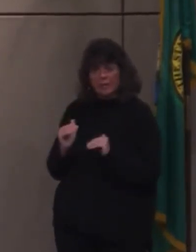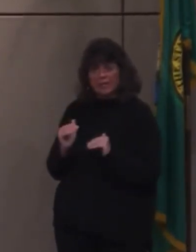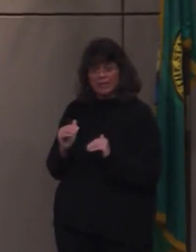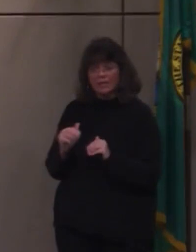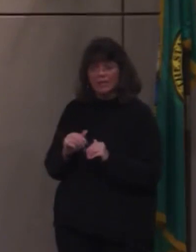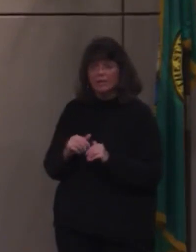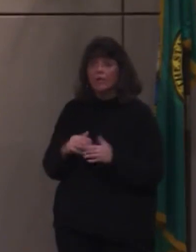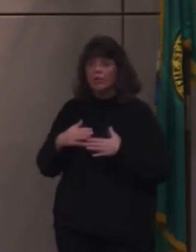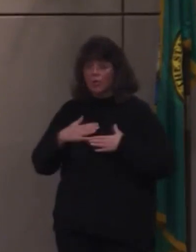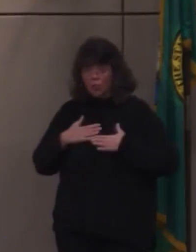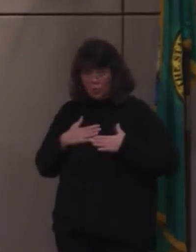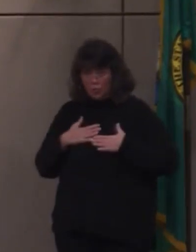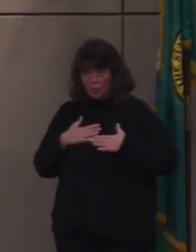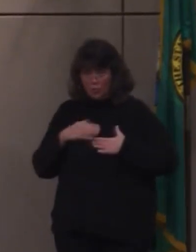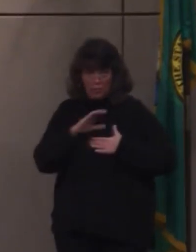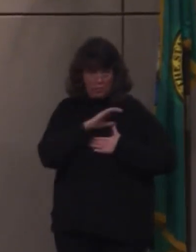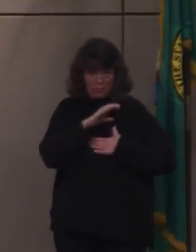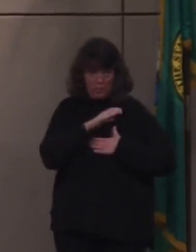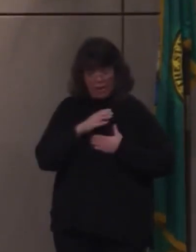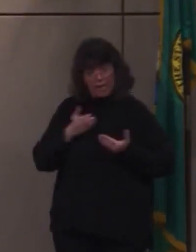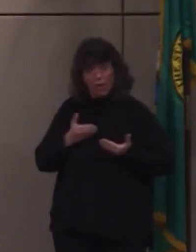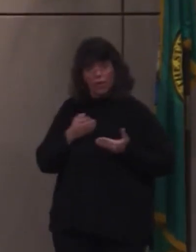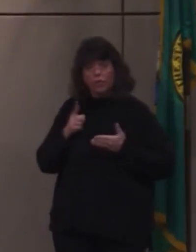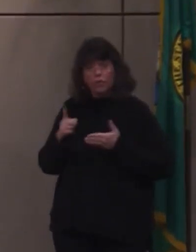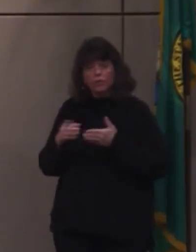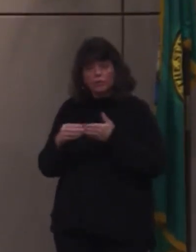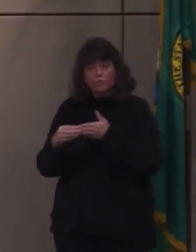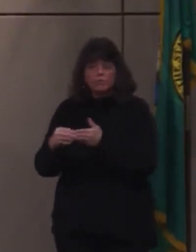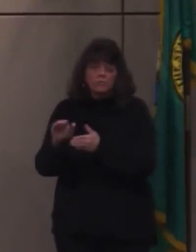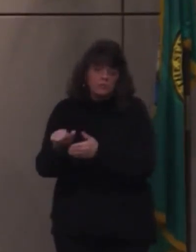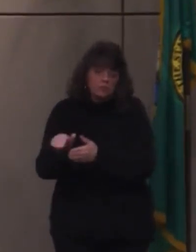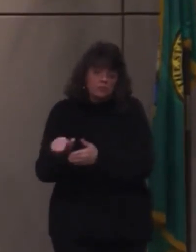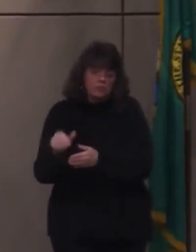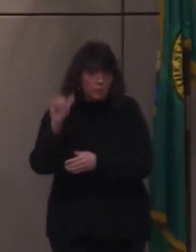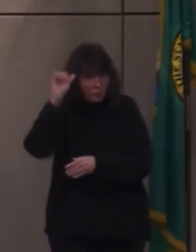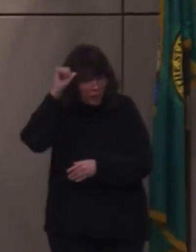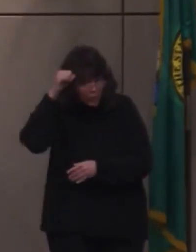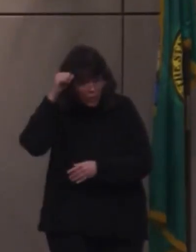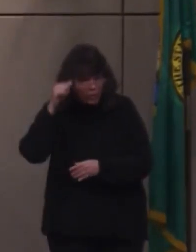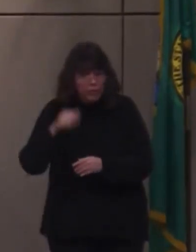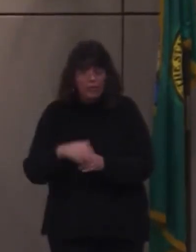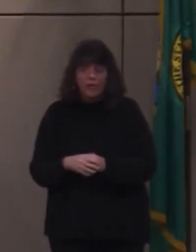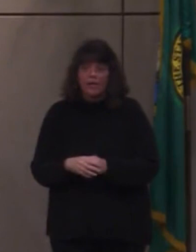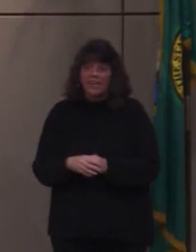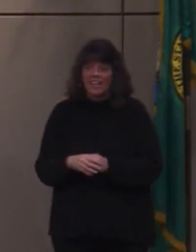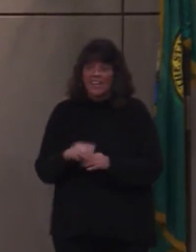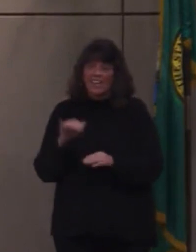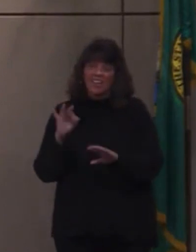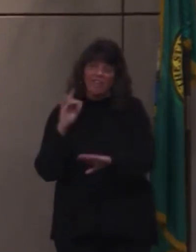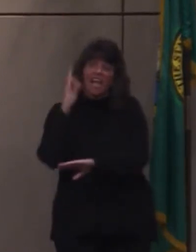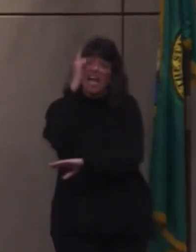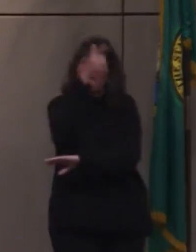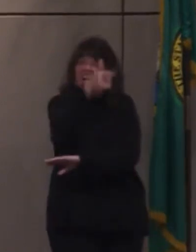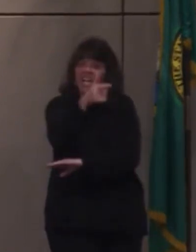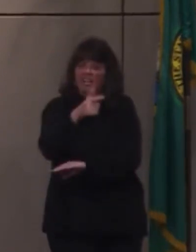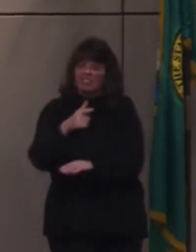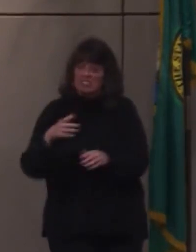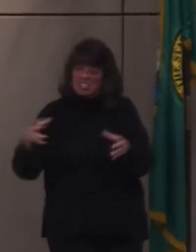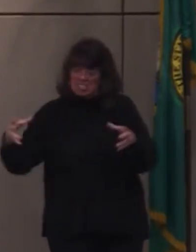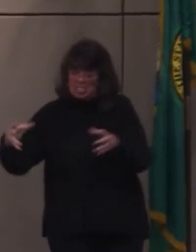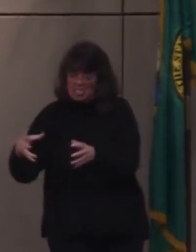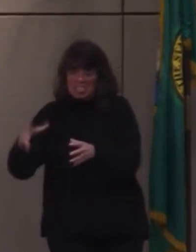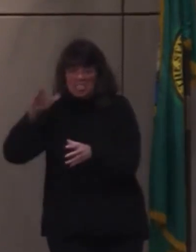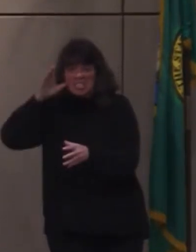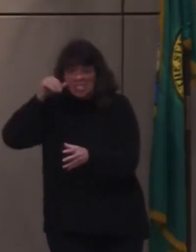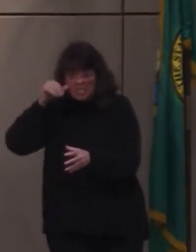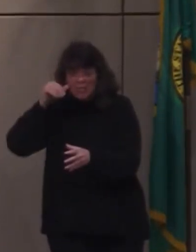direction. But if you really push it to the point where we have to do some kind of enforcement, I guess we will, but we shouldn't have to